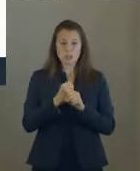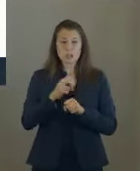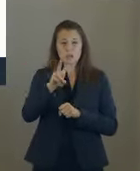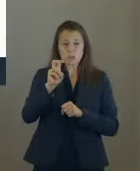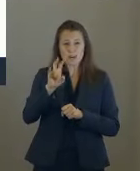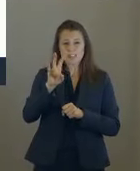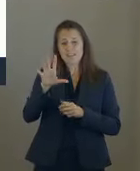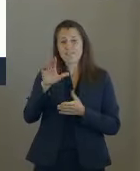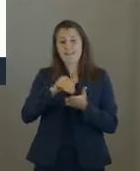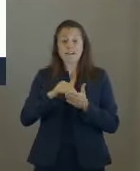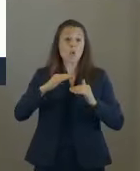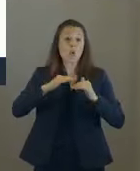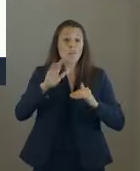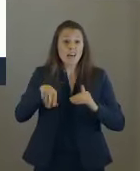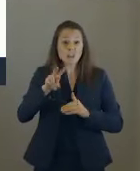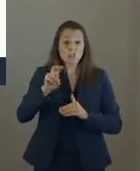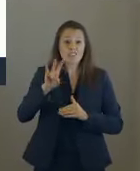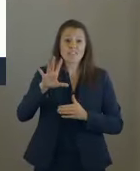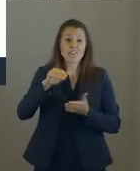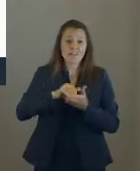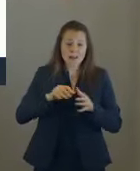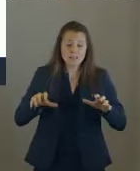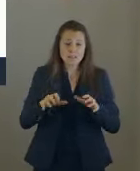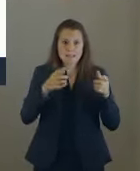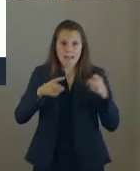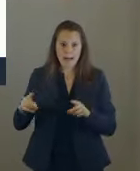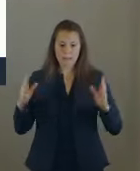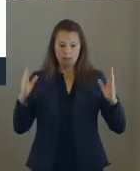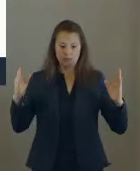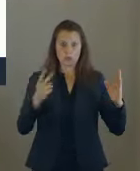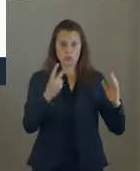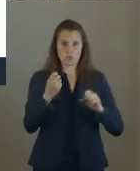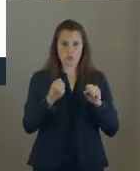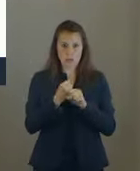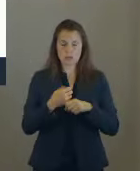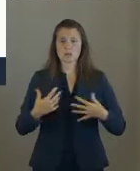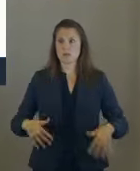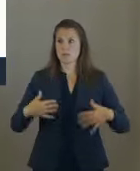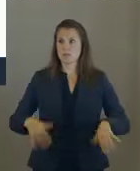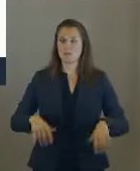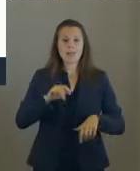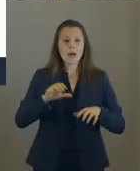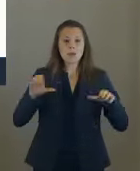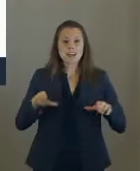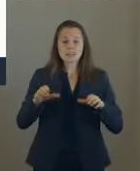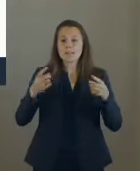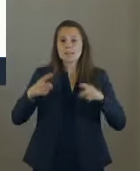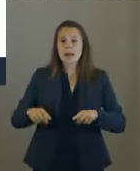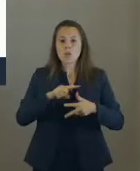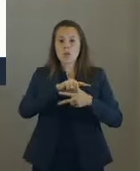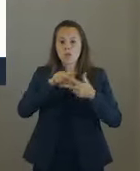275,000, over 275,000 of those activities took place over 23 and 24. These activities occurred in